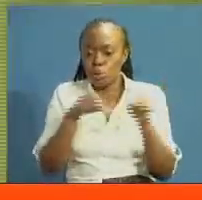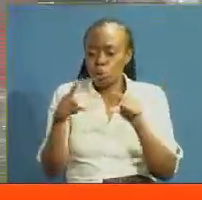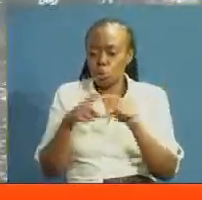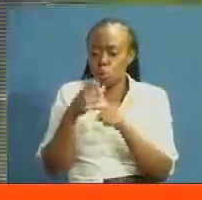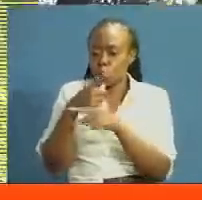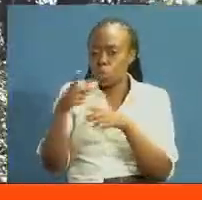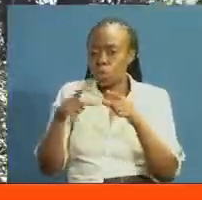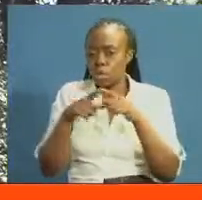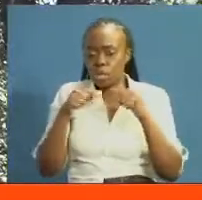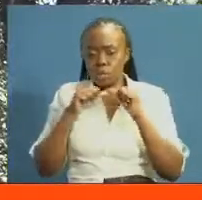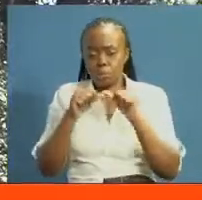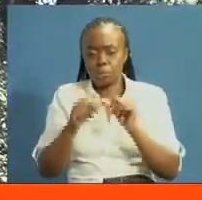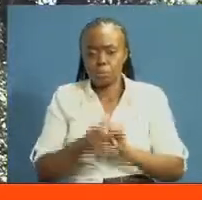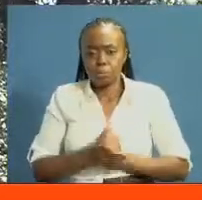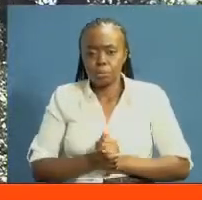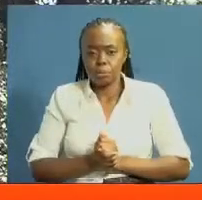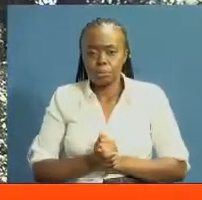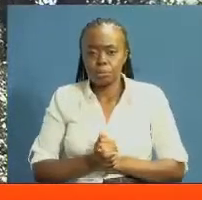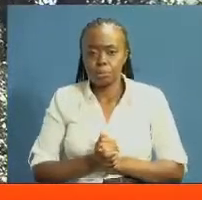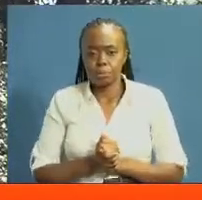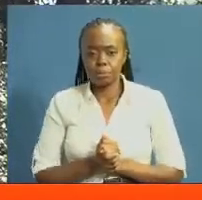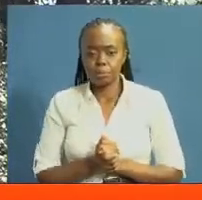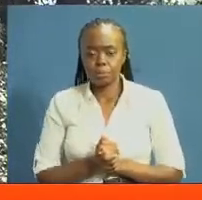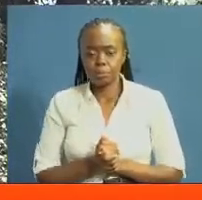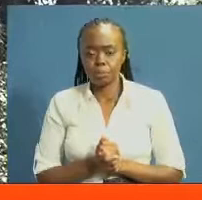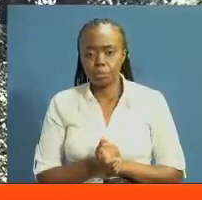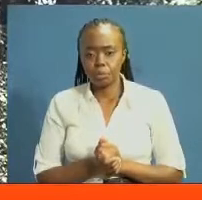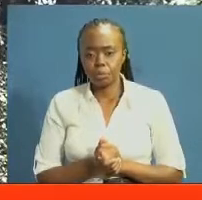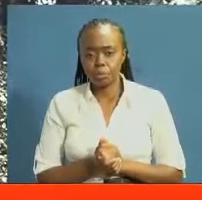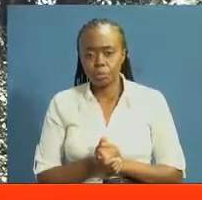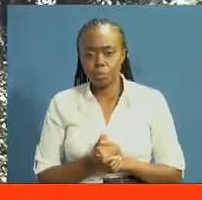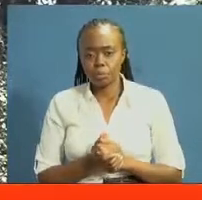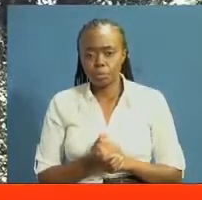land. George Mapesa, KUTV.